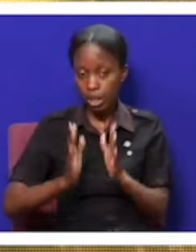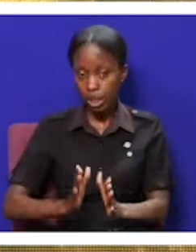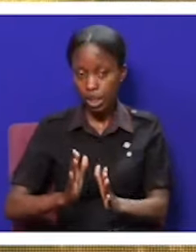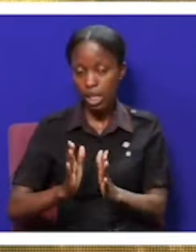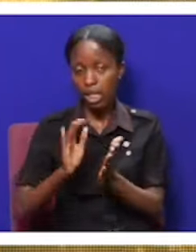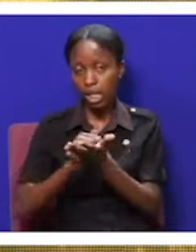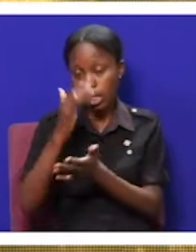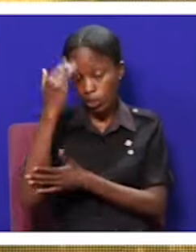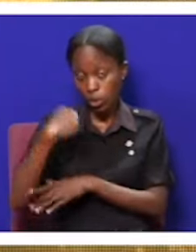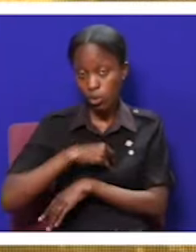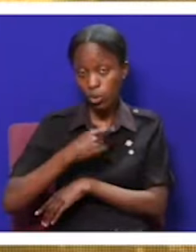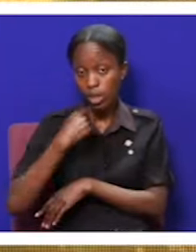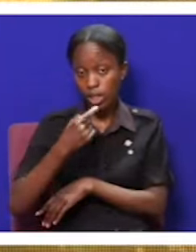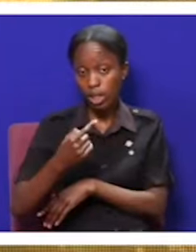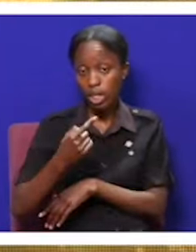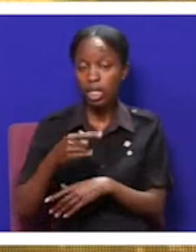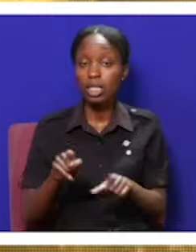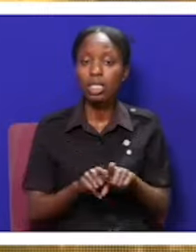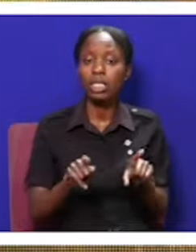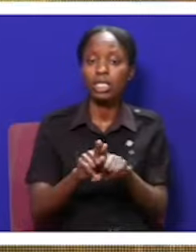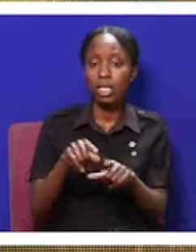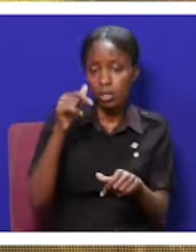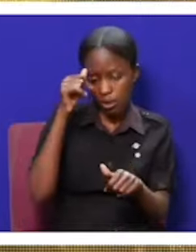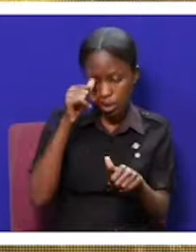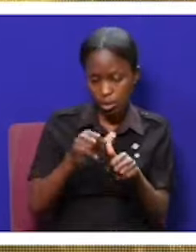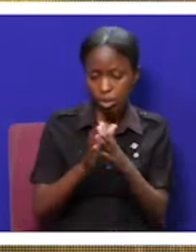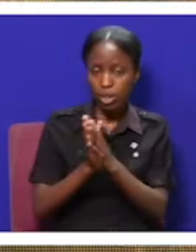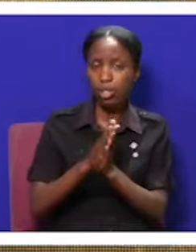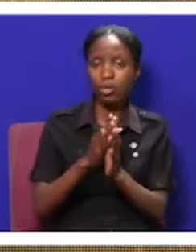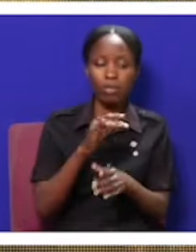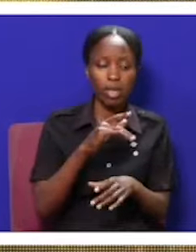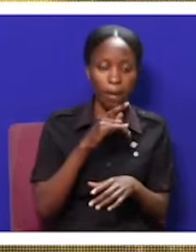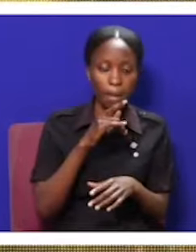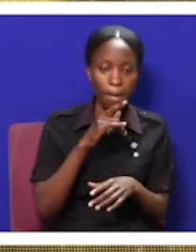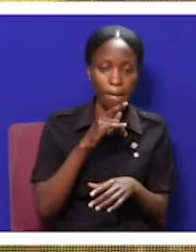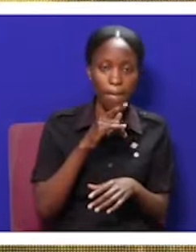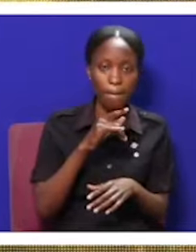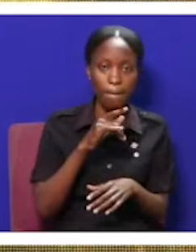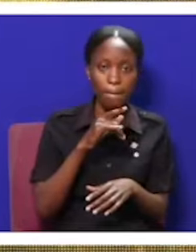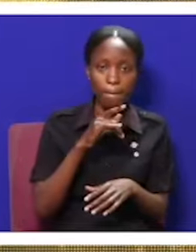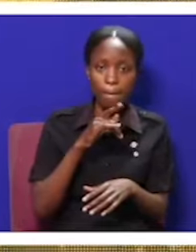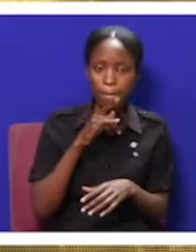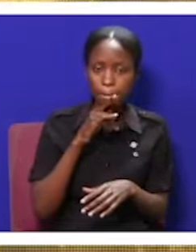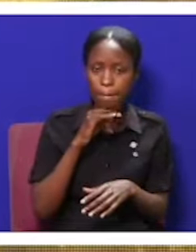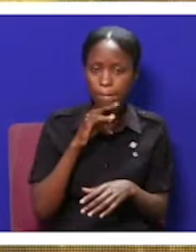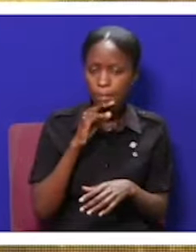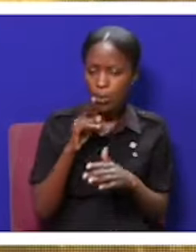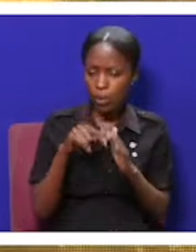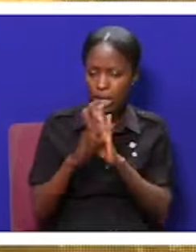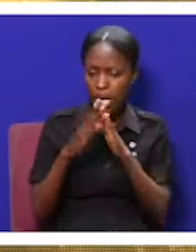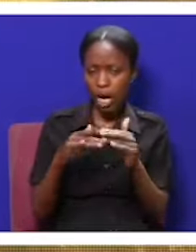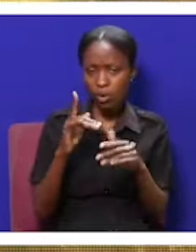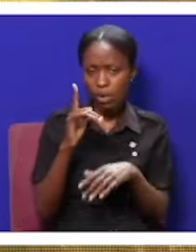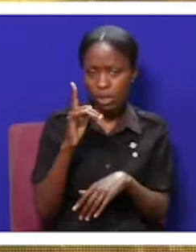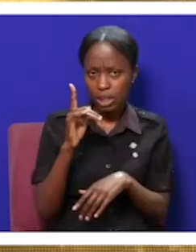that is why we are saying, even as we remember the story of Jeremy, we asked